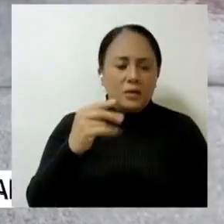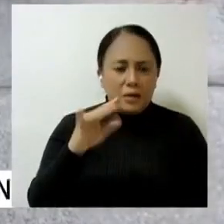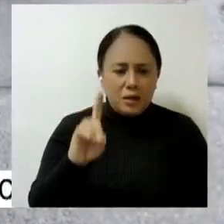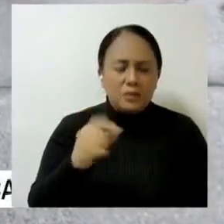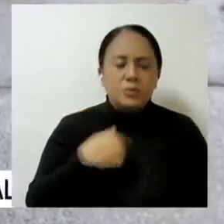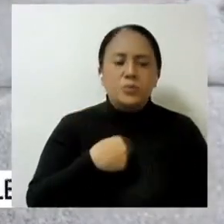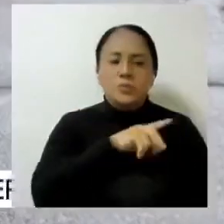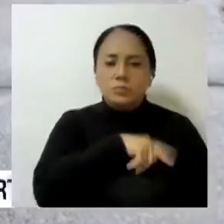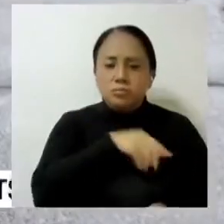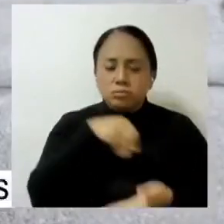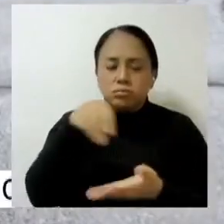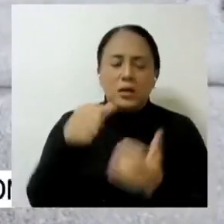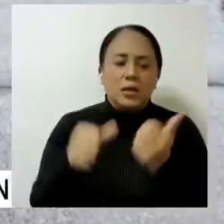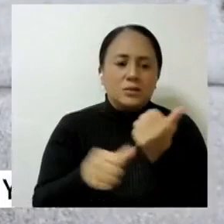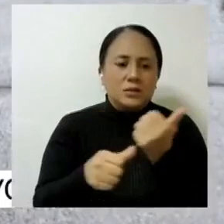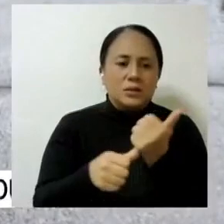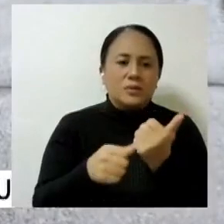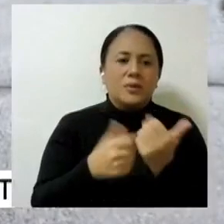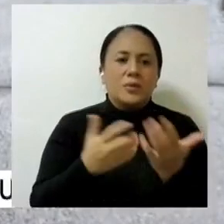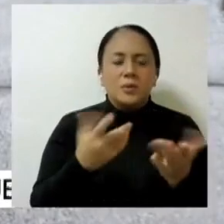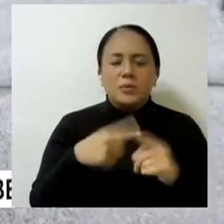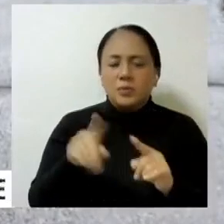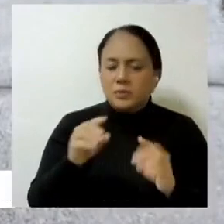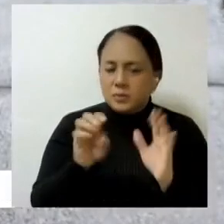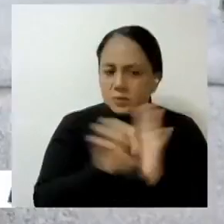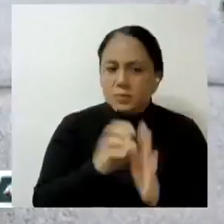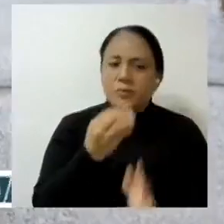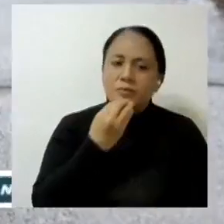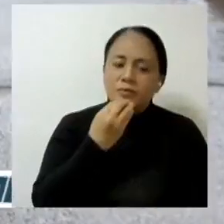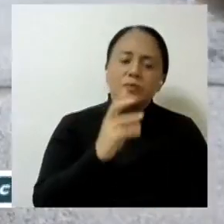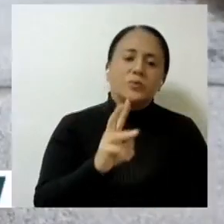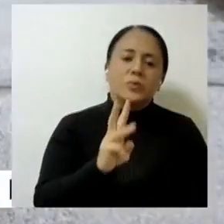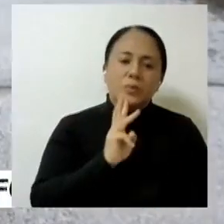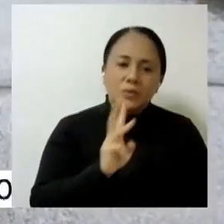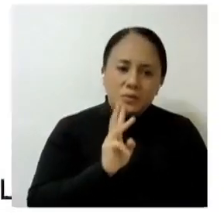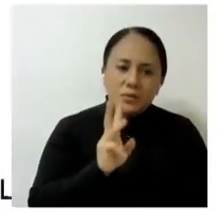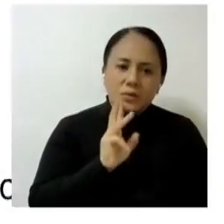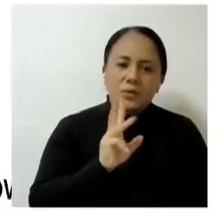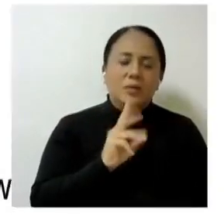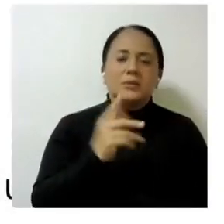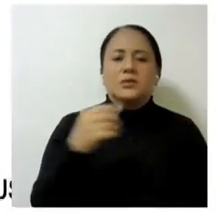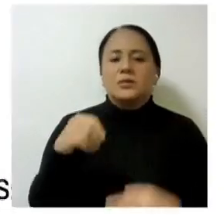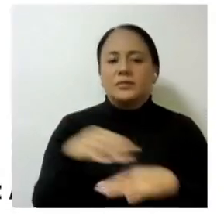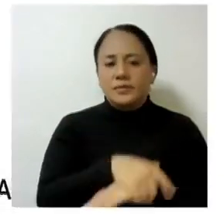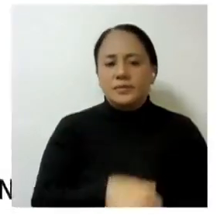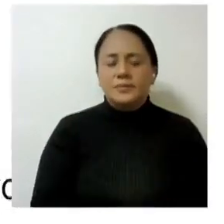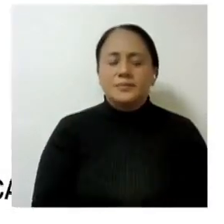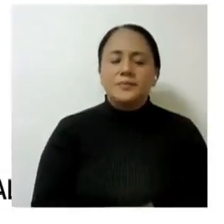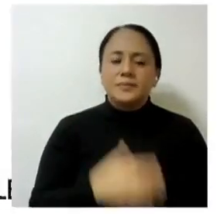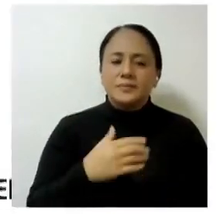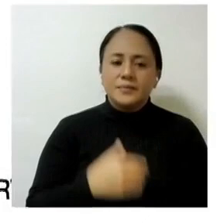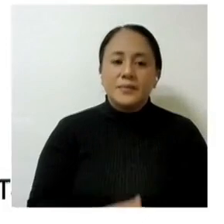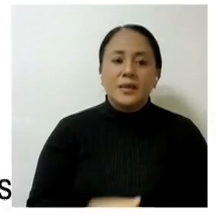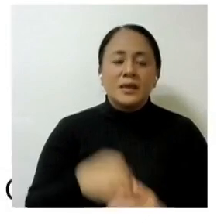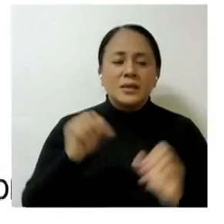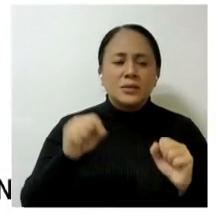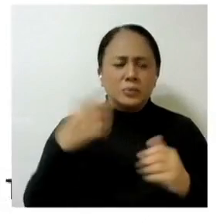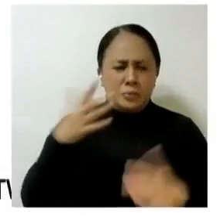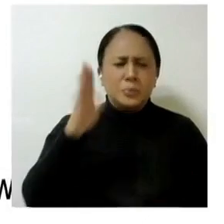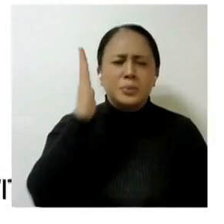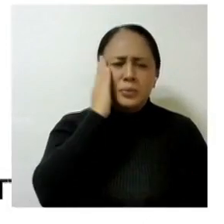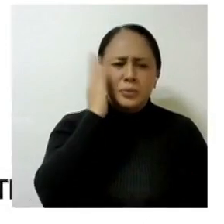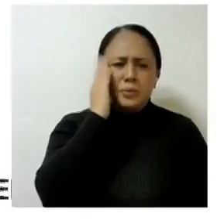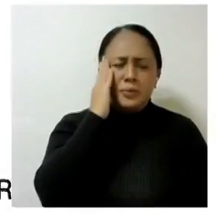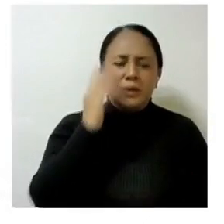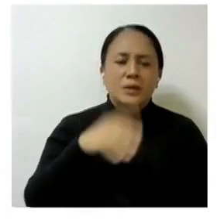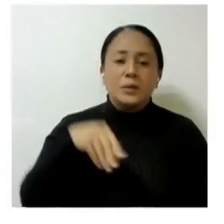of food, water to those affected. Stanley? Yes, Bianca, we know for a fact that relief operations are essential